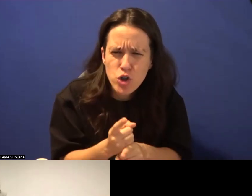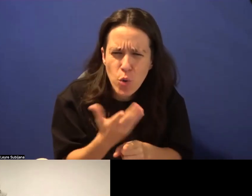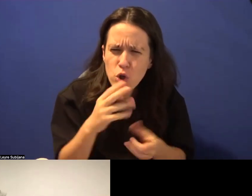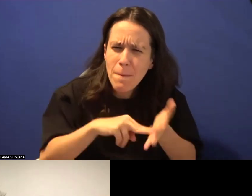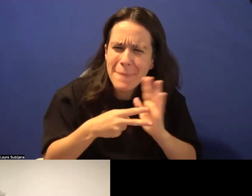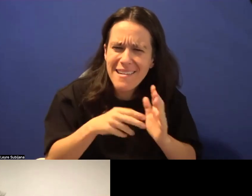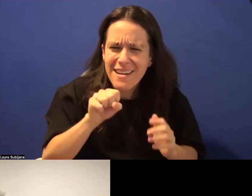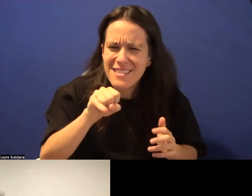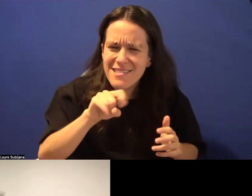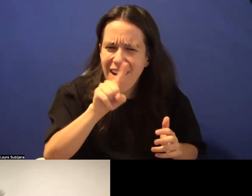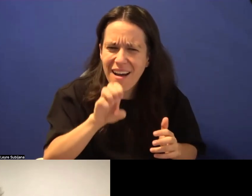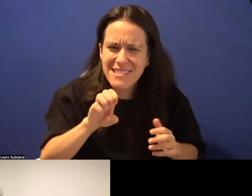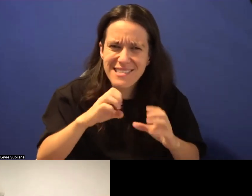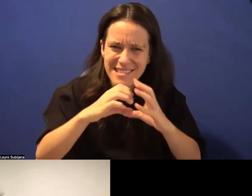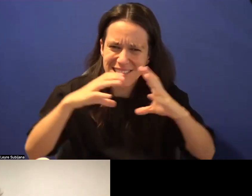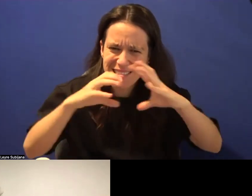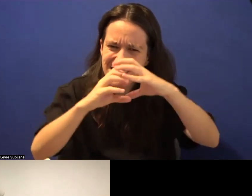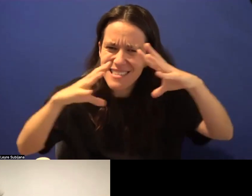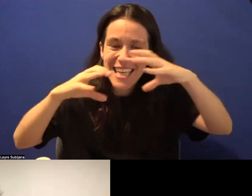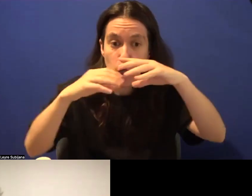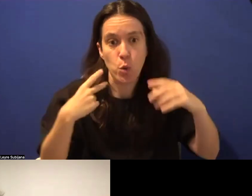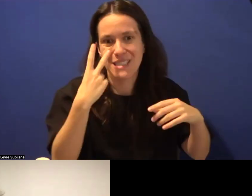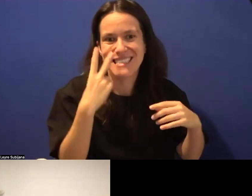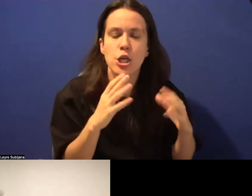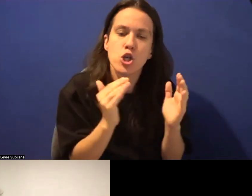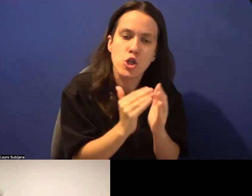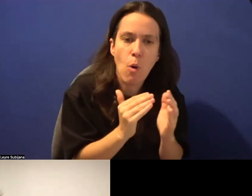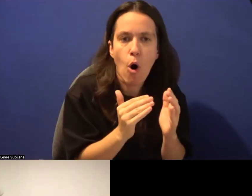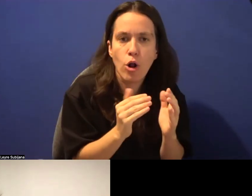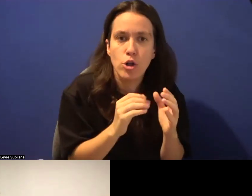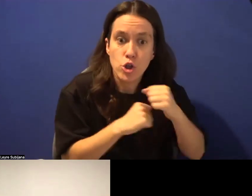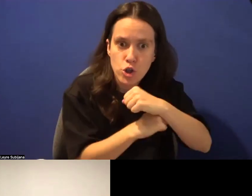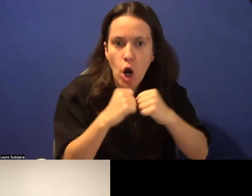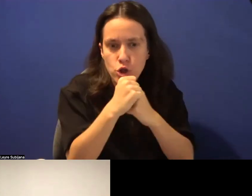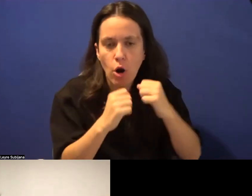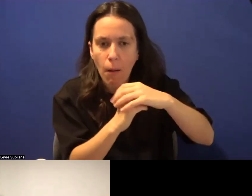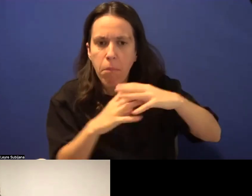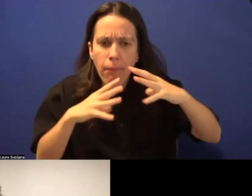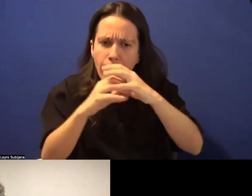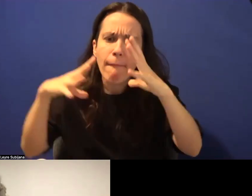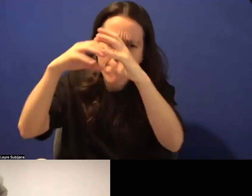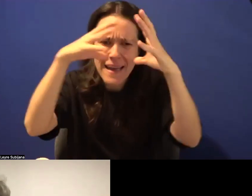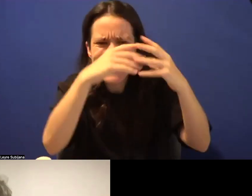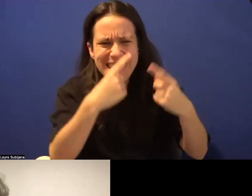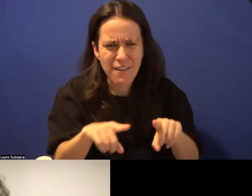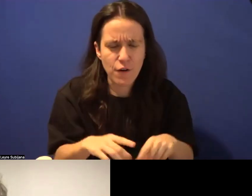you find parallel small world structure. Okay. I think she even talked about this in one of the Signing Minds.